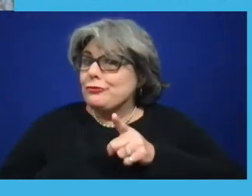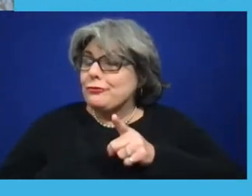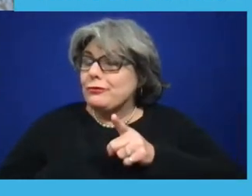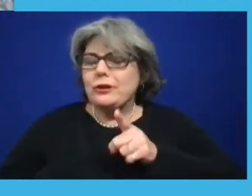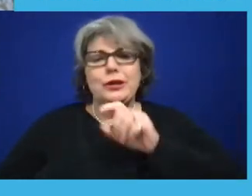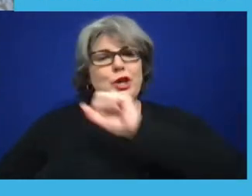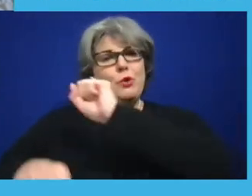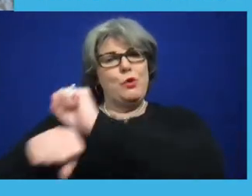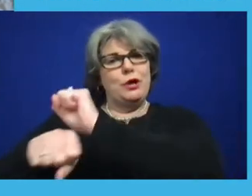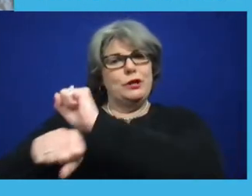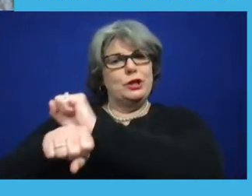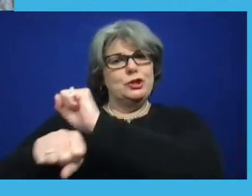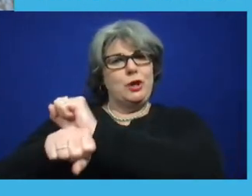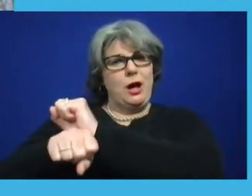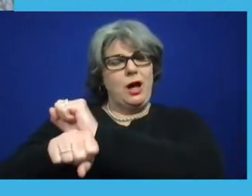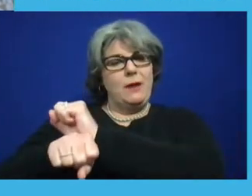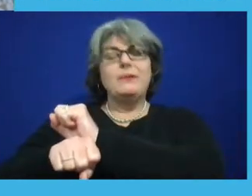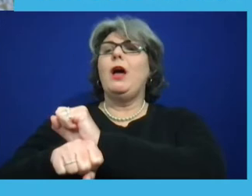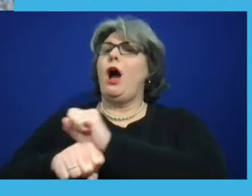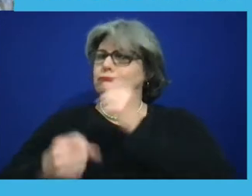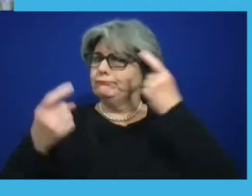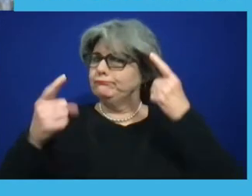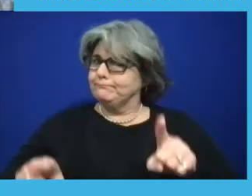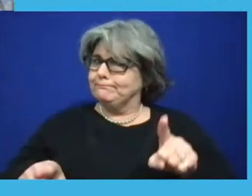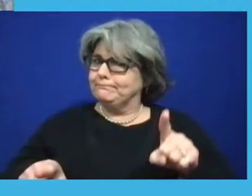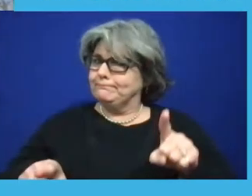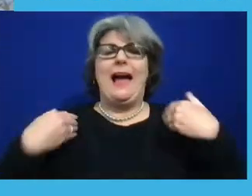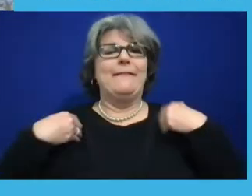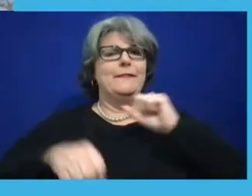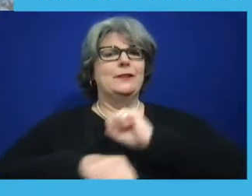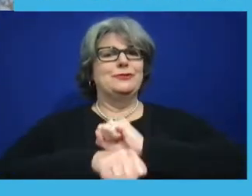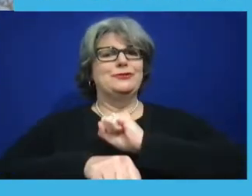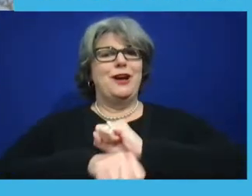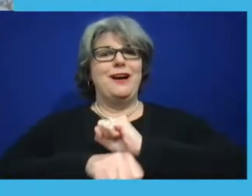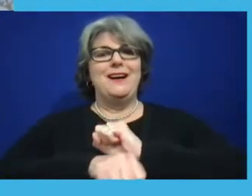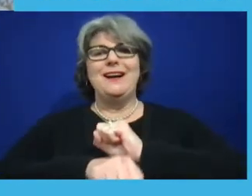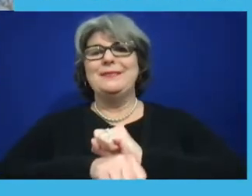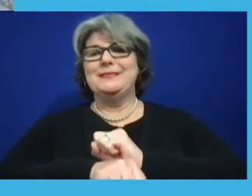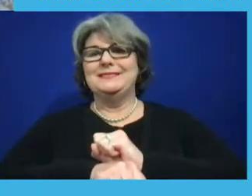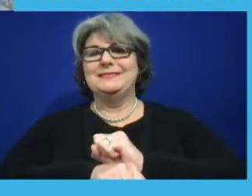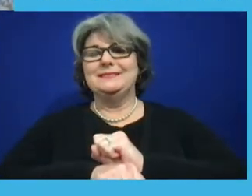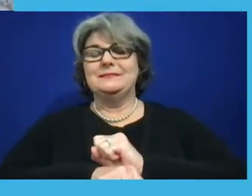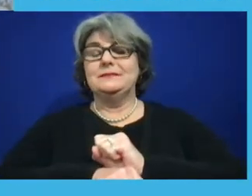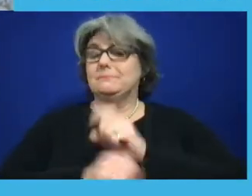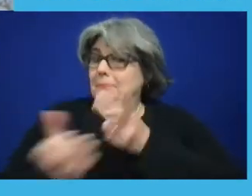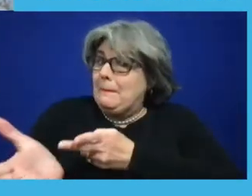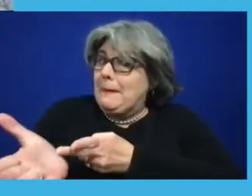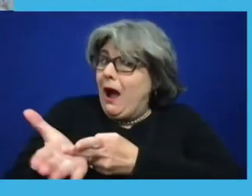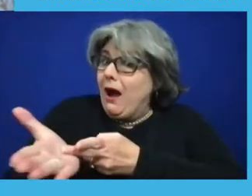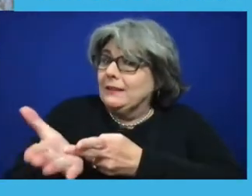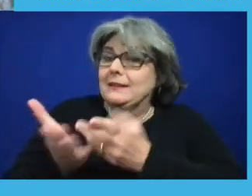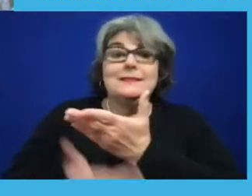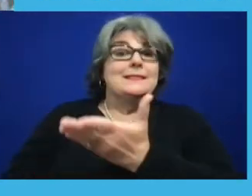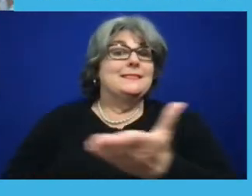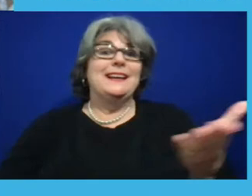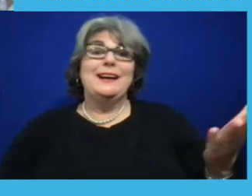You know, you don't really know for sure that you want a job until you actually get the job.